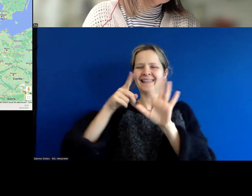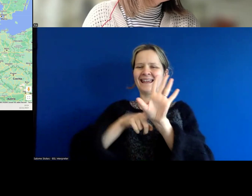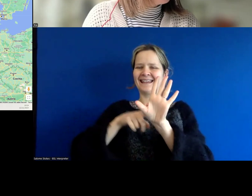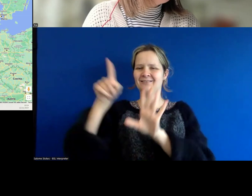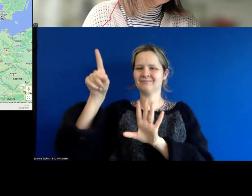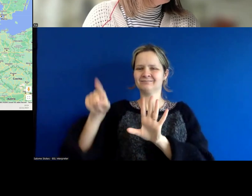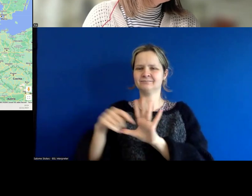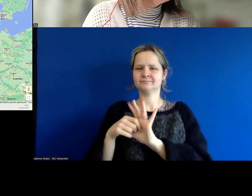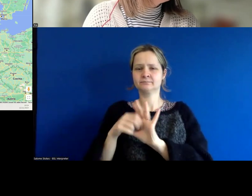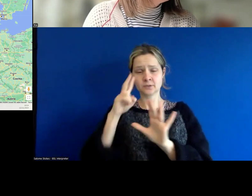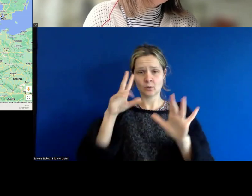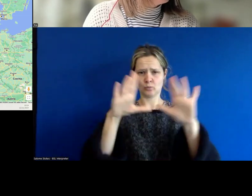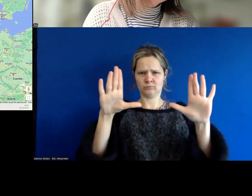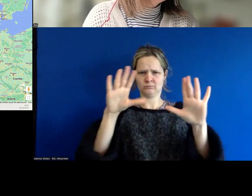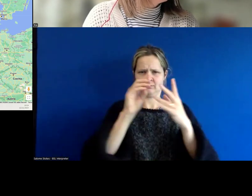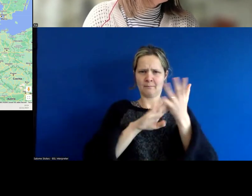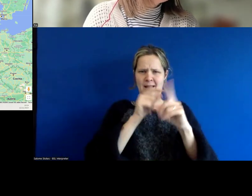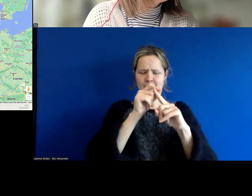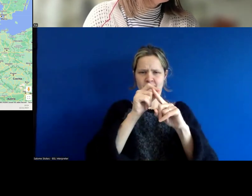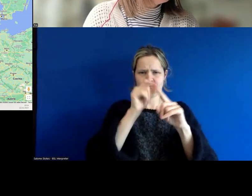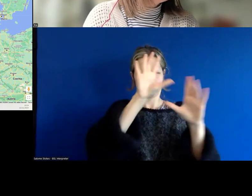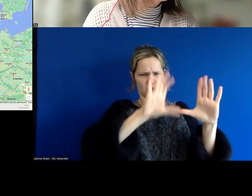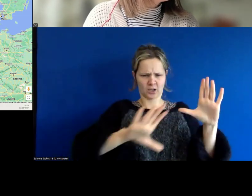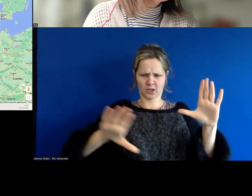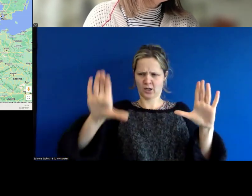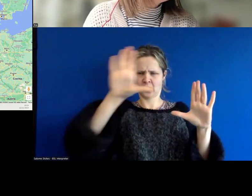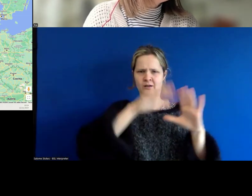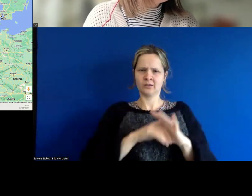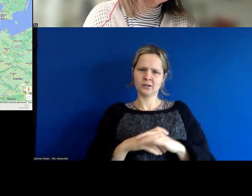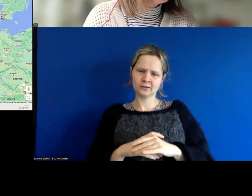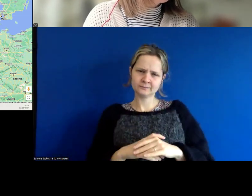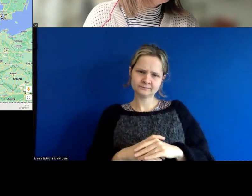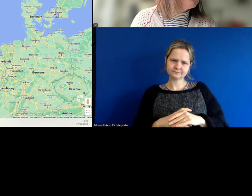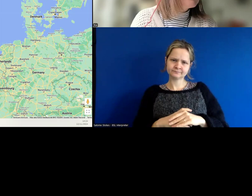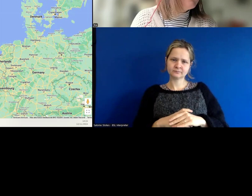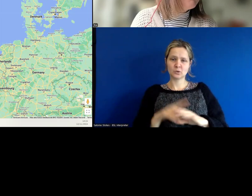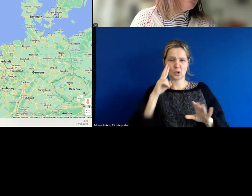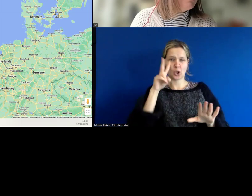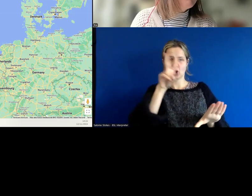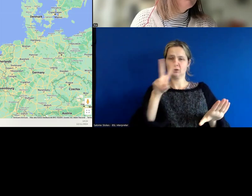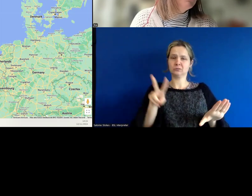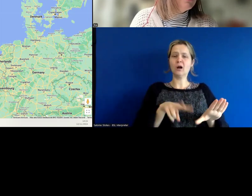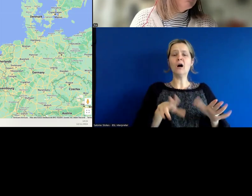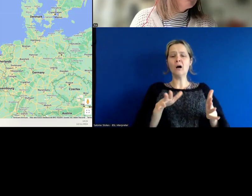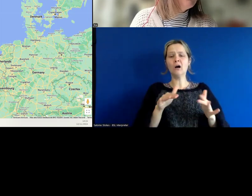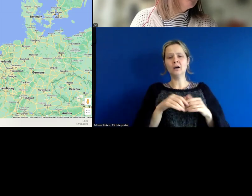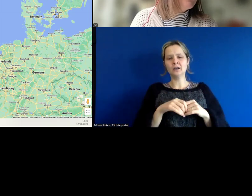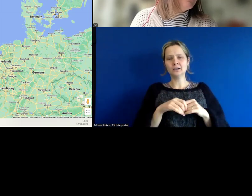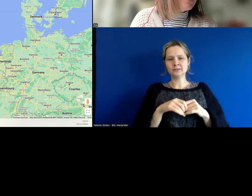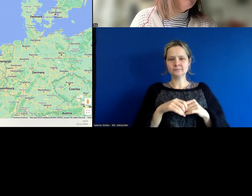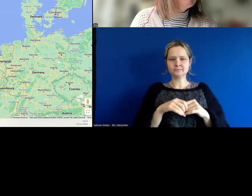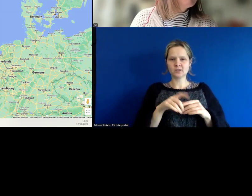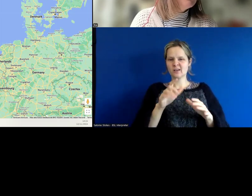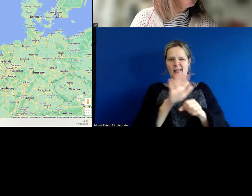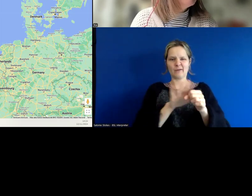The map's now populated, so you can kind of look over it at this kind of level. And as you click on